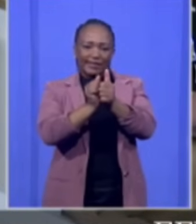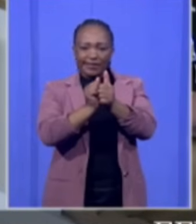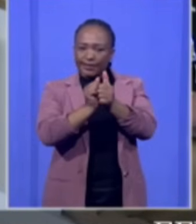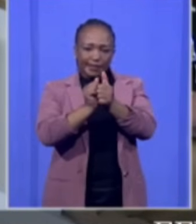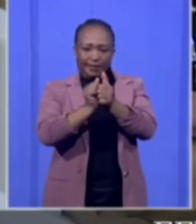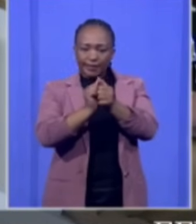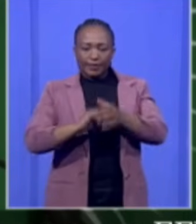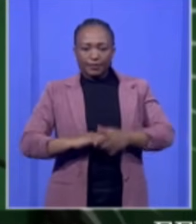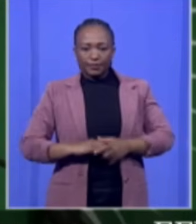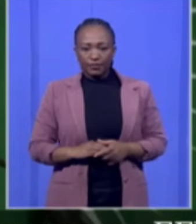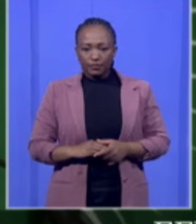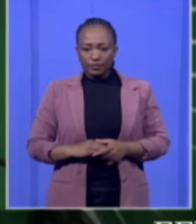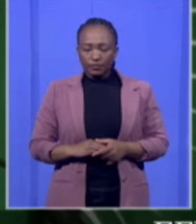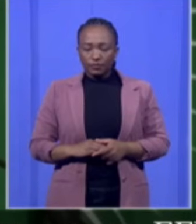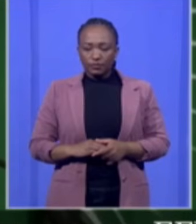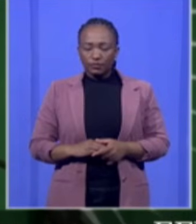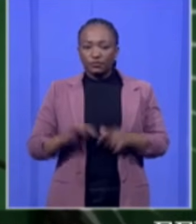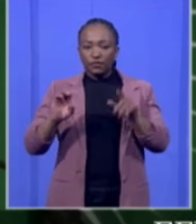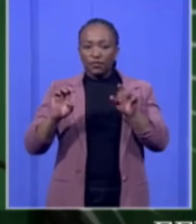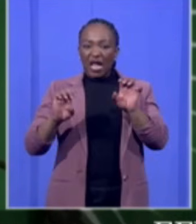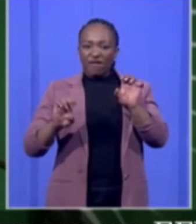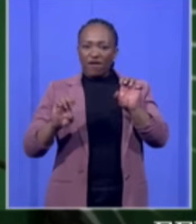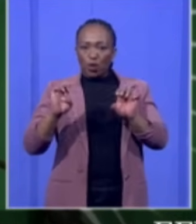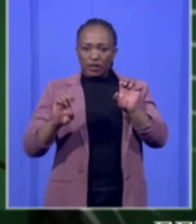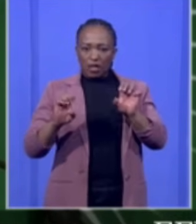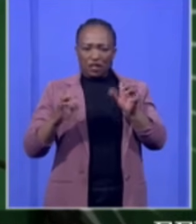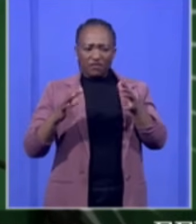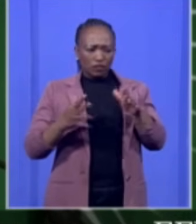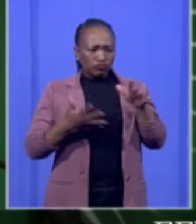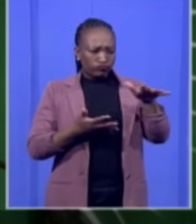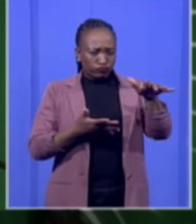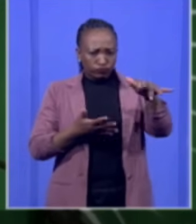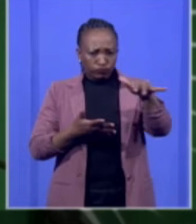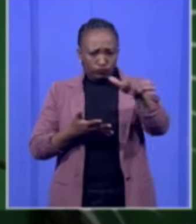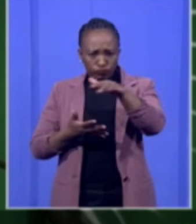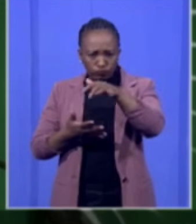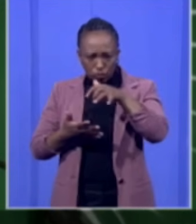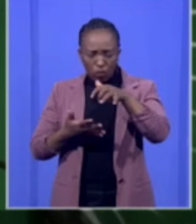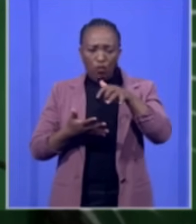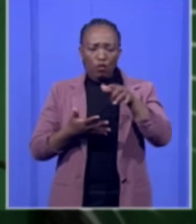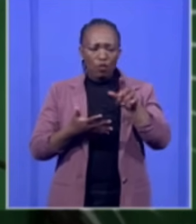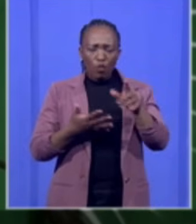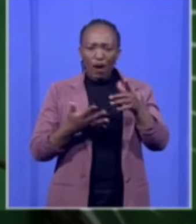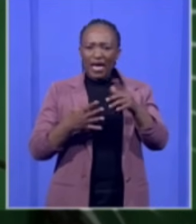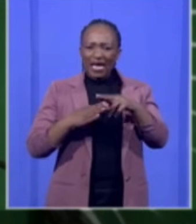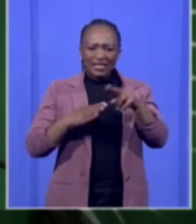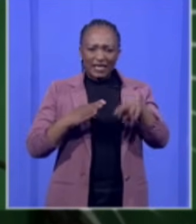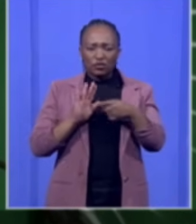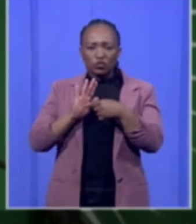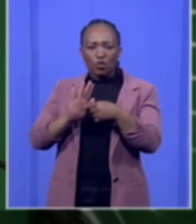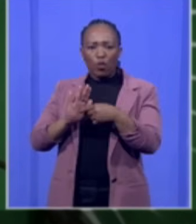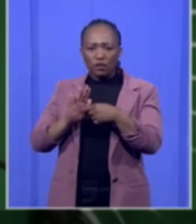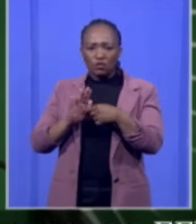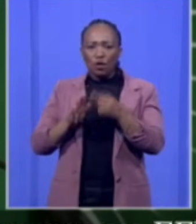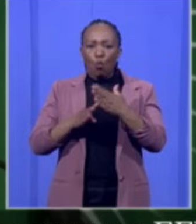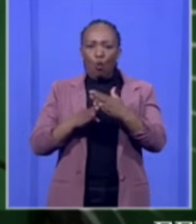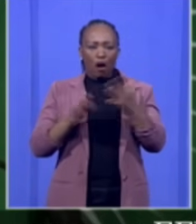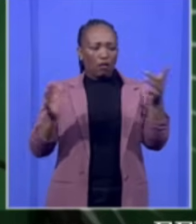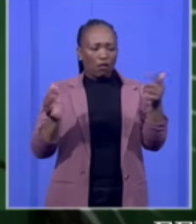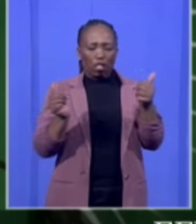evaluation findings show that when interface is unstable,